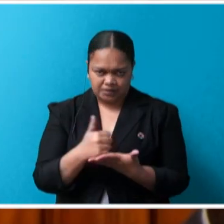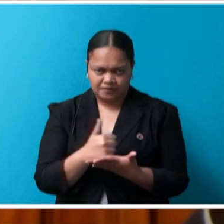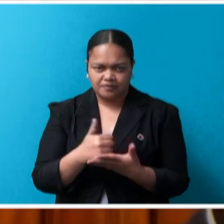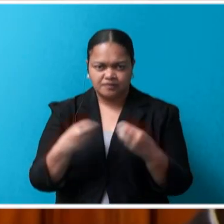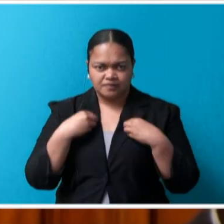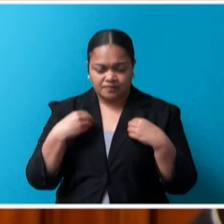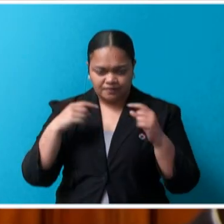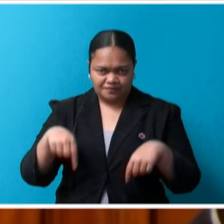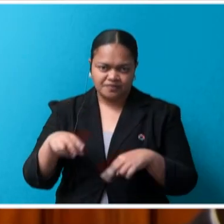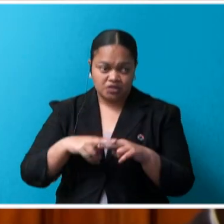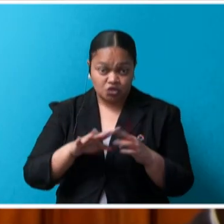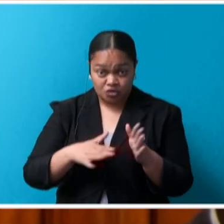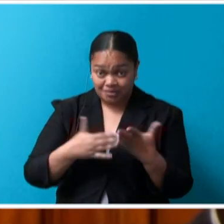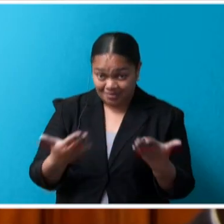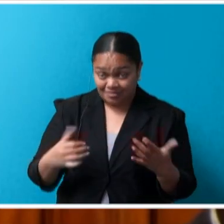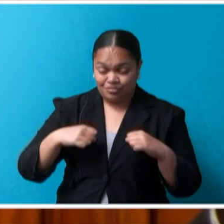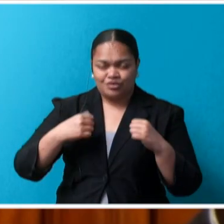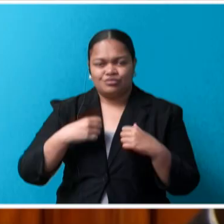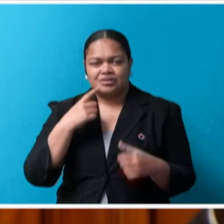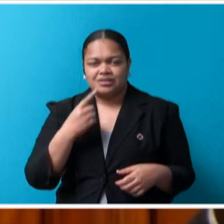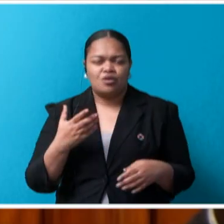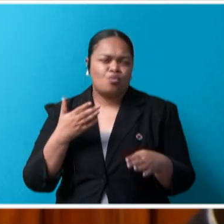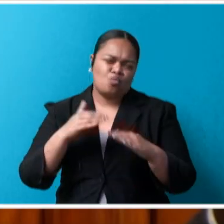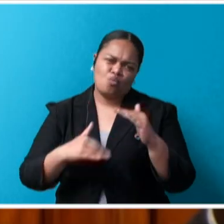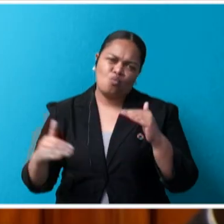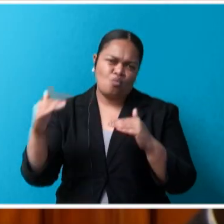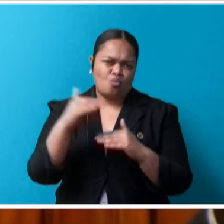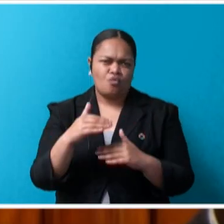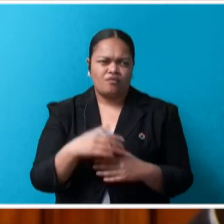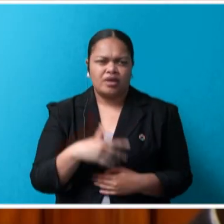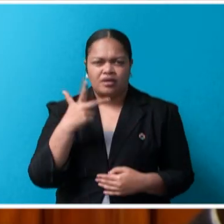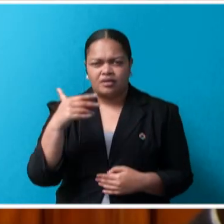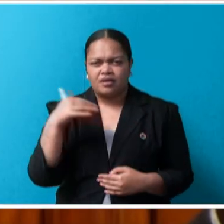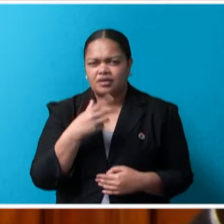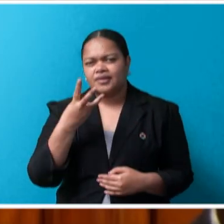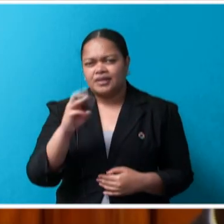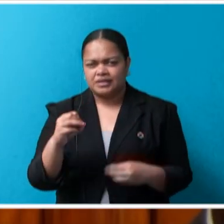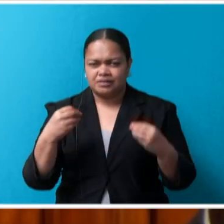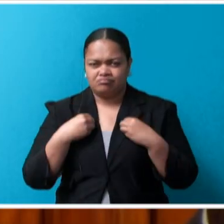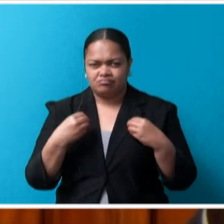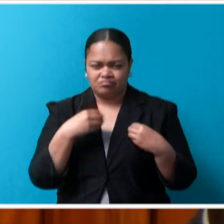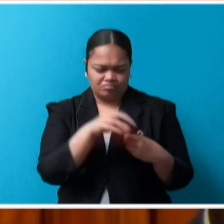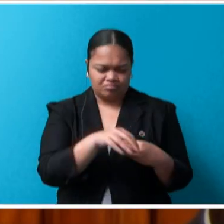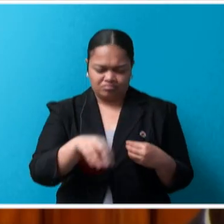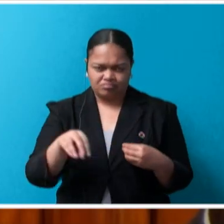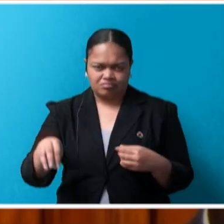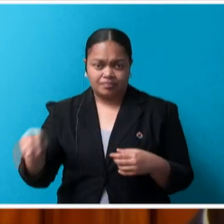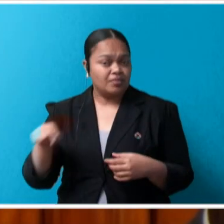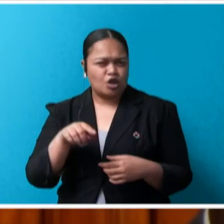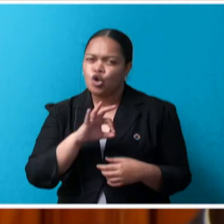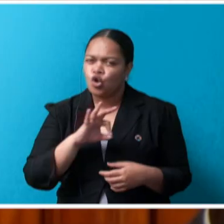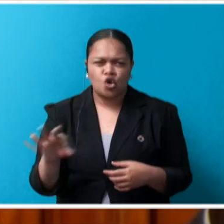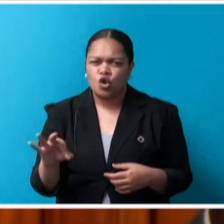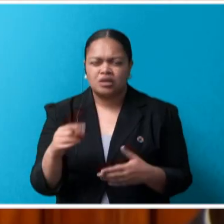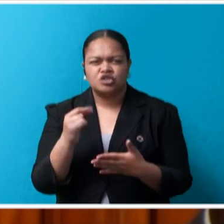And now we can proudly say we have over 800 active cooperatives. Mr. Speaker, sir, these are not simply